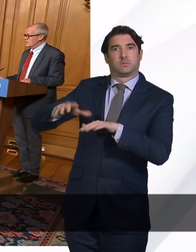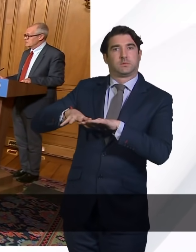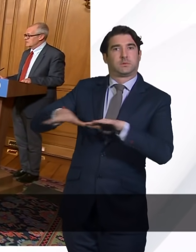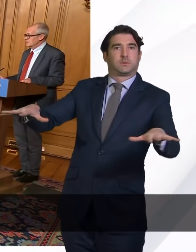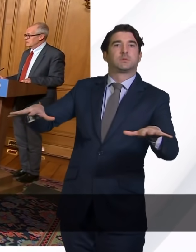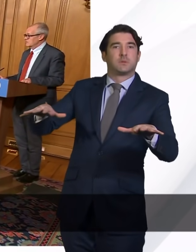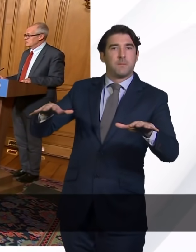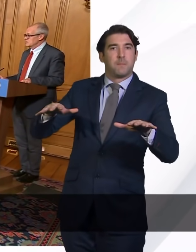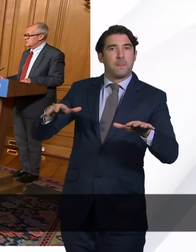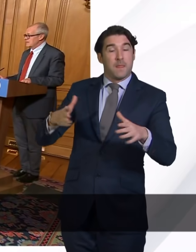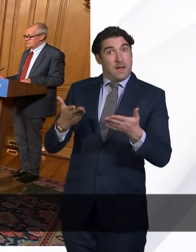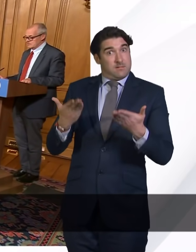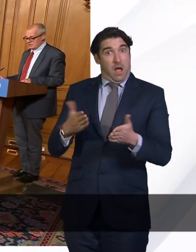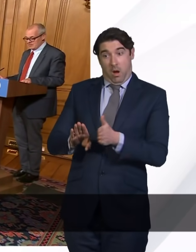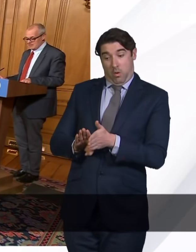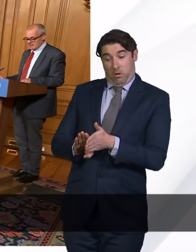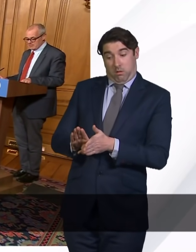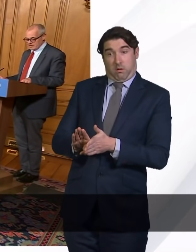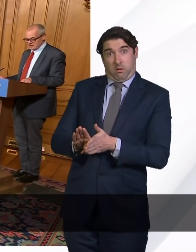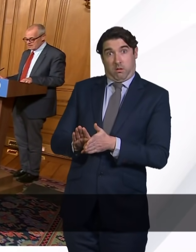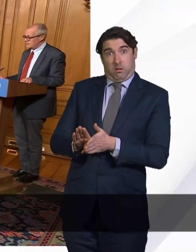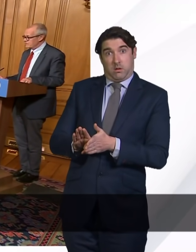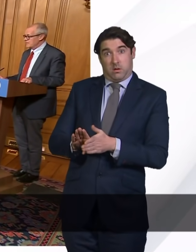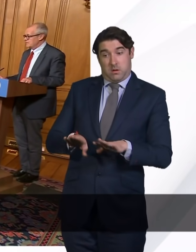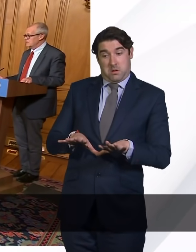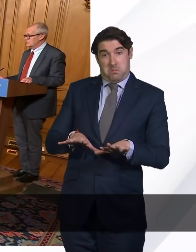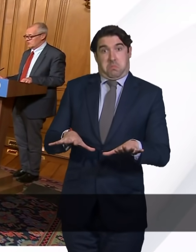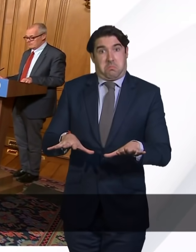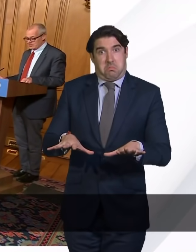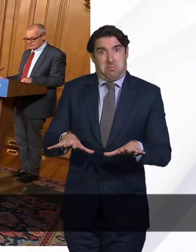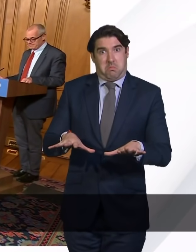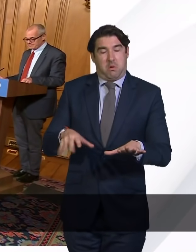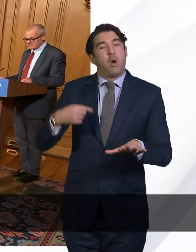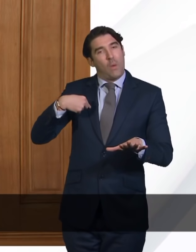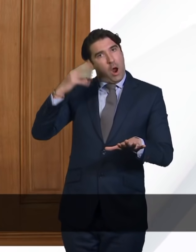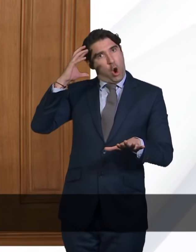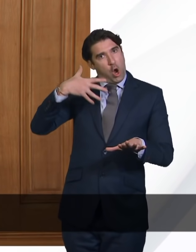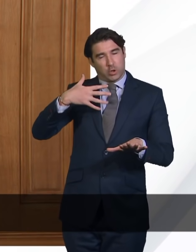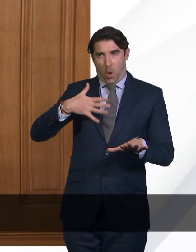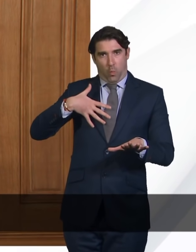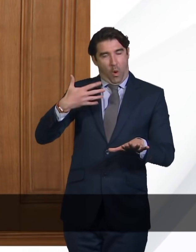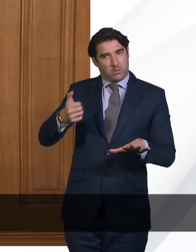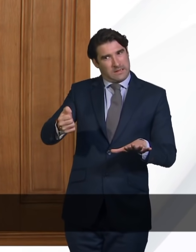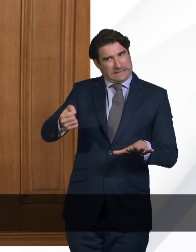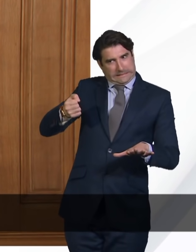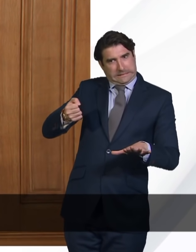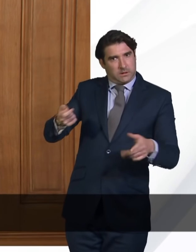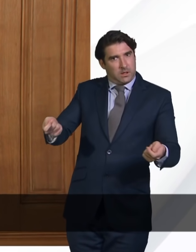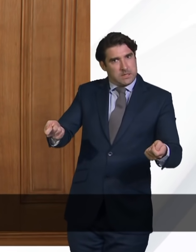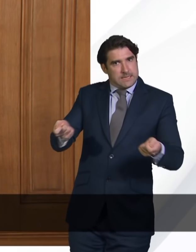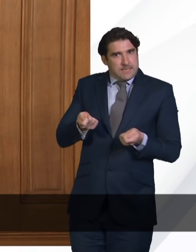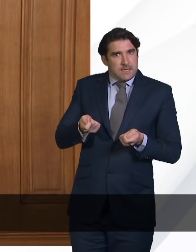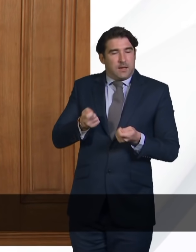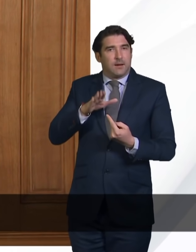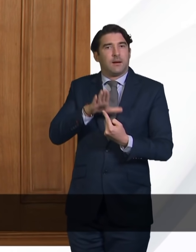but we're already seeing an increase in deaths. So things are definitely headed in the wrong direction. I do want to just make one comment, though, which is